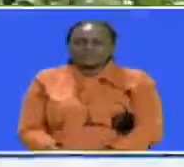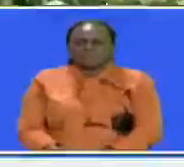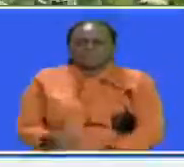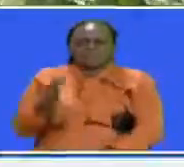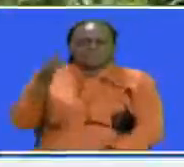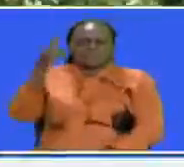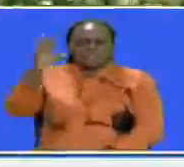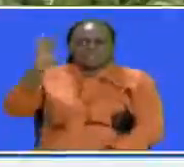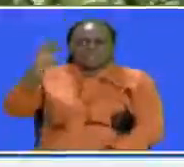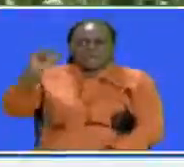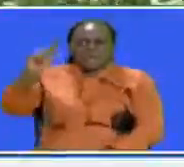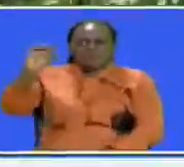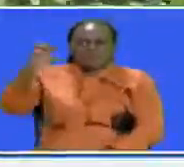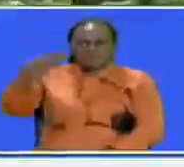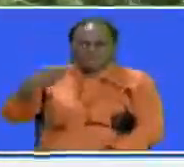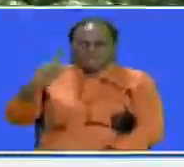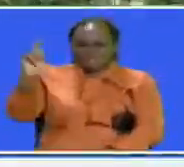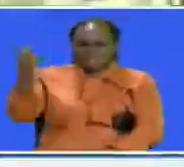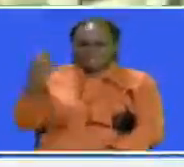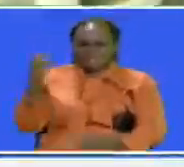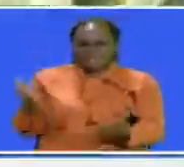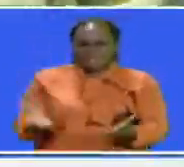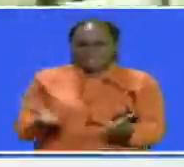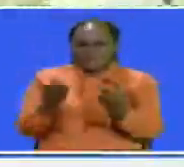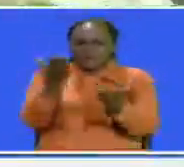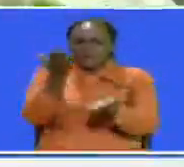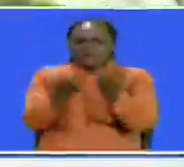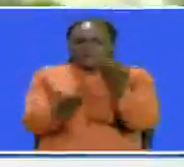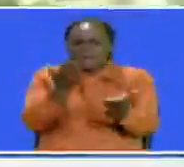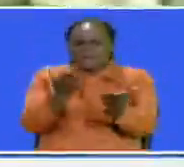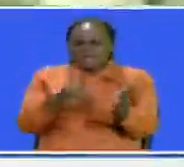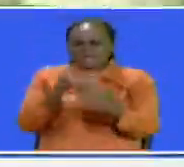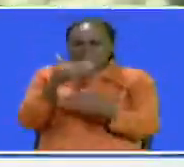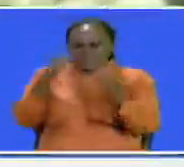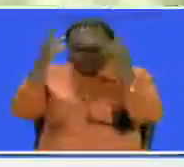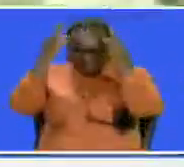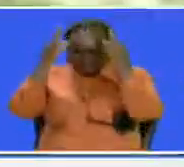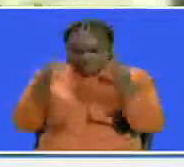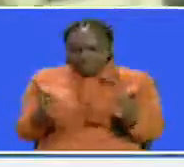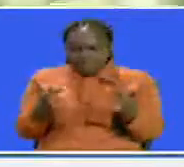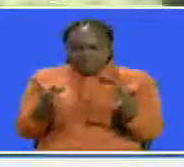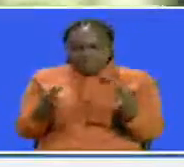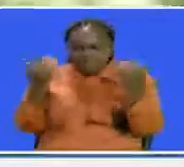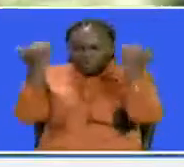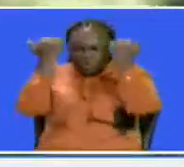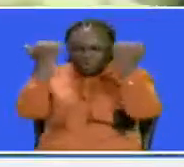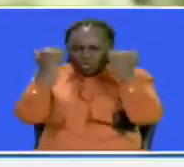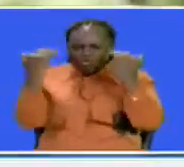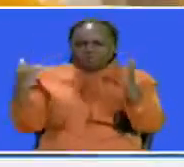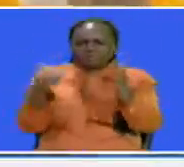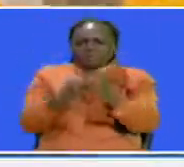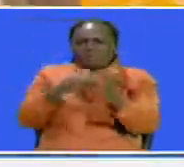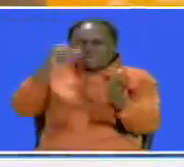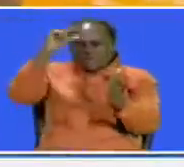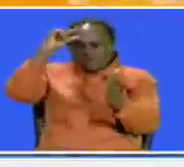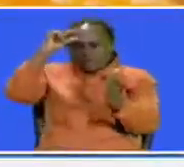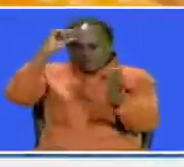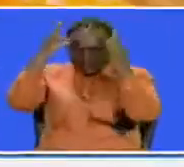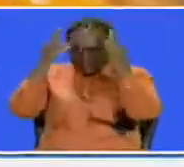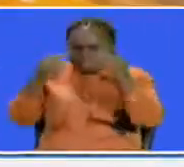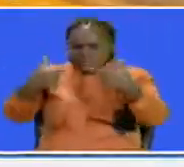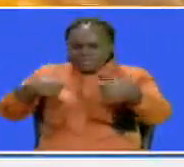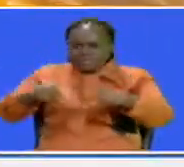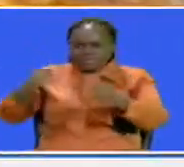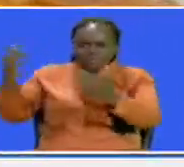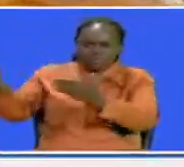The future of biotechnology in Kenya hangs in the balance. This follows a decision by the Court of Appeal to suspend the government's move to allow